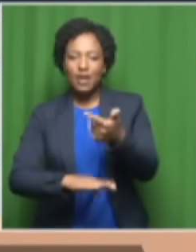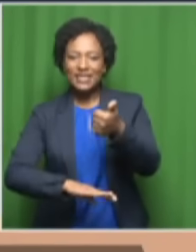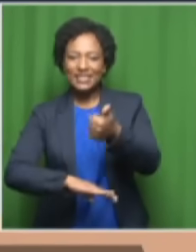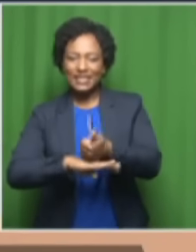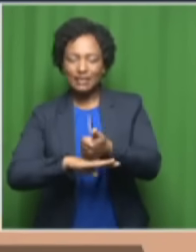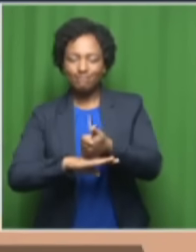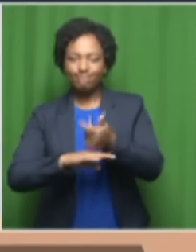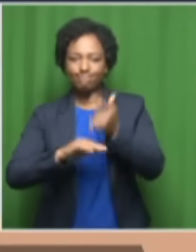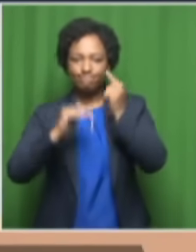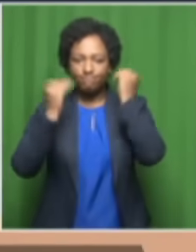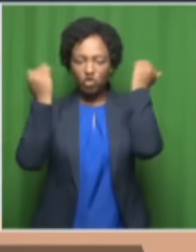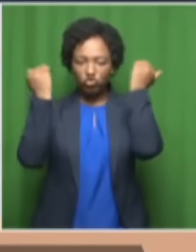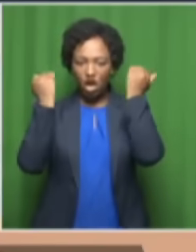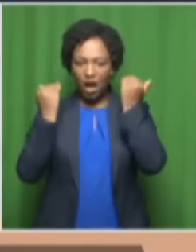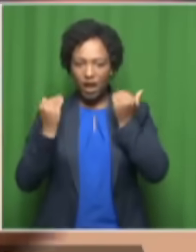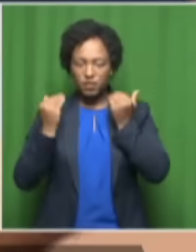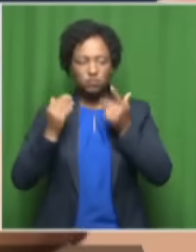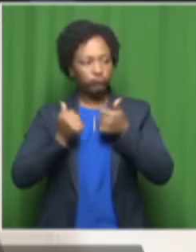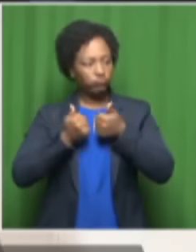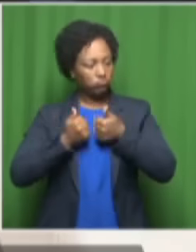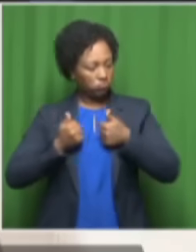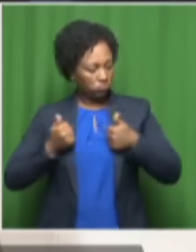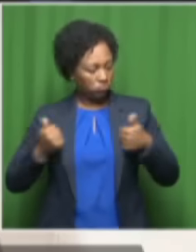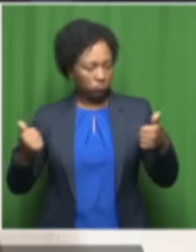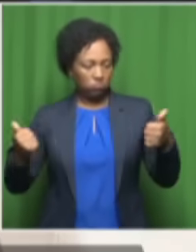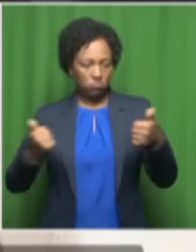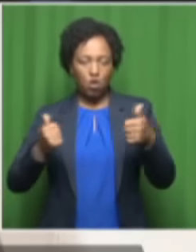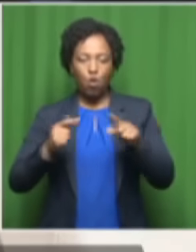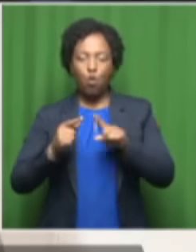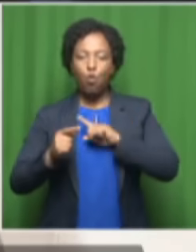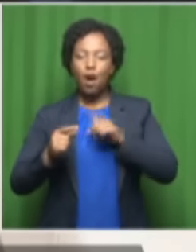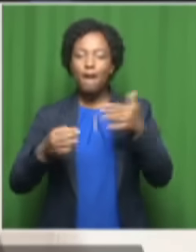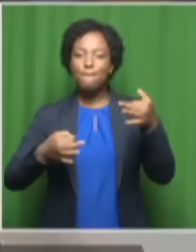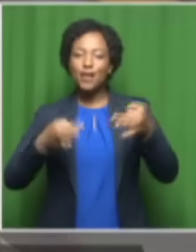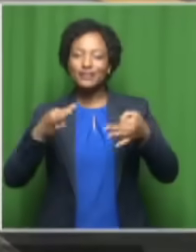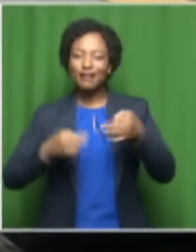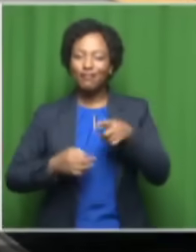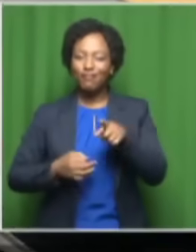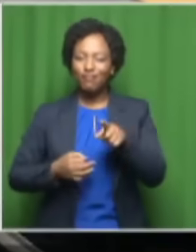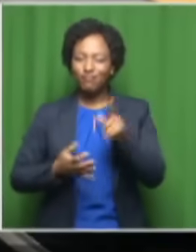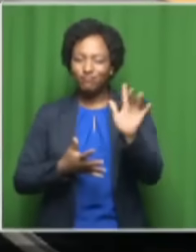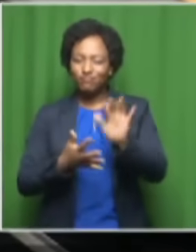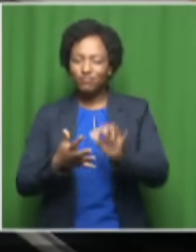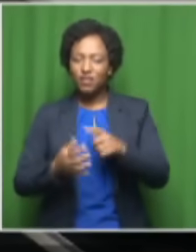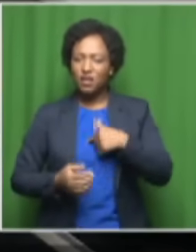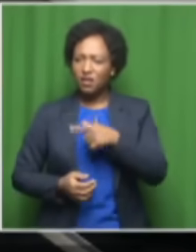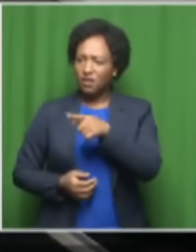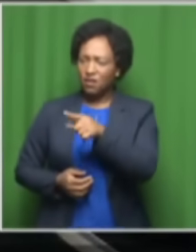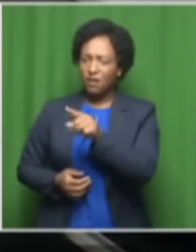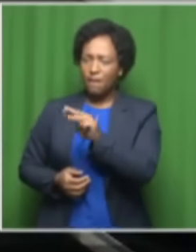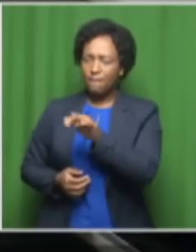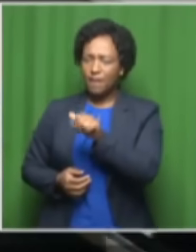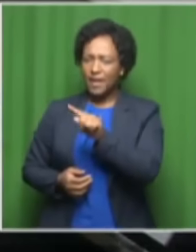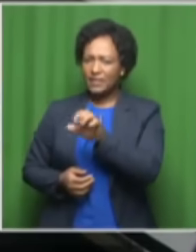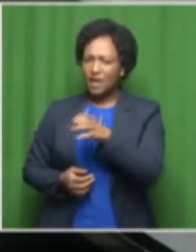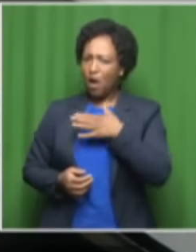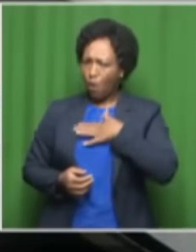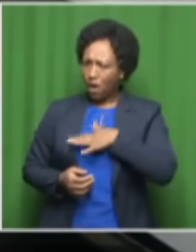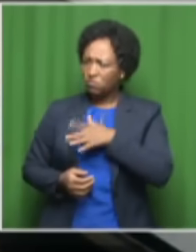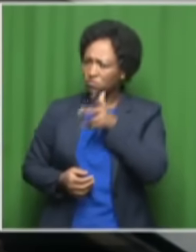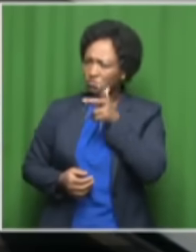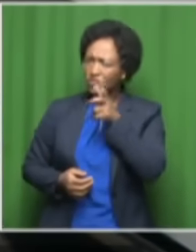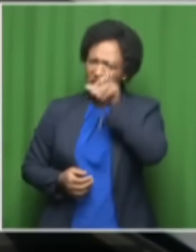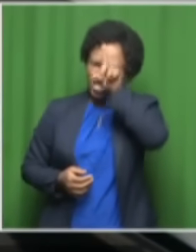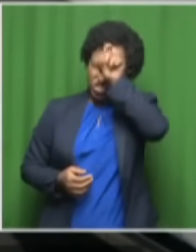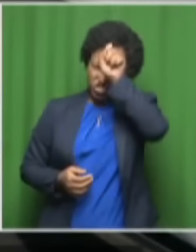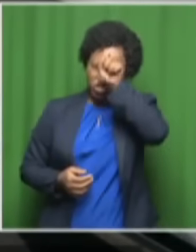sit down, even though you bring up the political story. I'd love to, Dr. Mbete, hear your view on the utterances of what Germany had to say about something like this